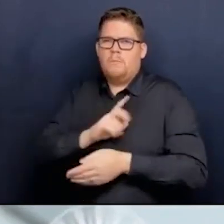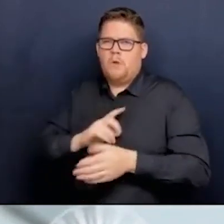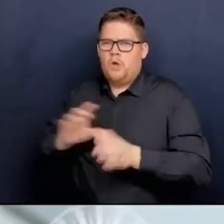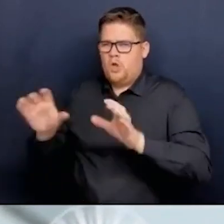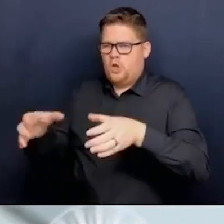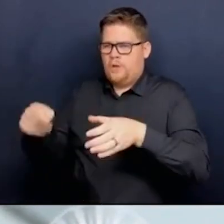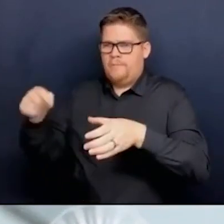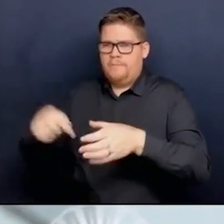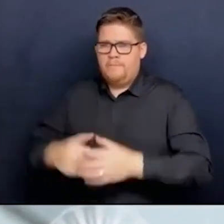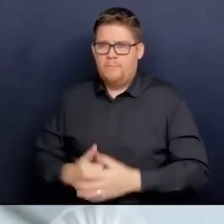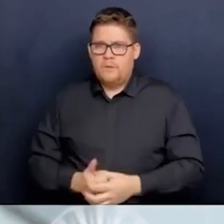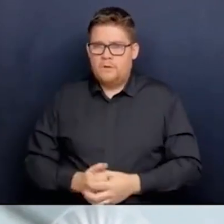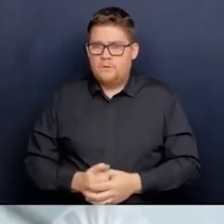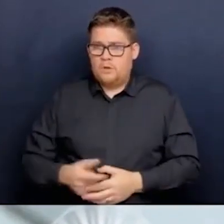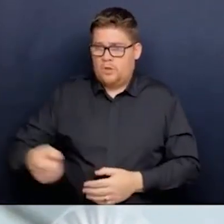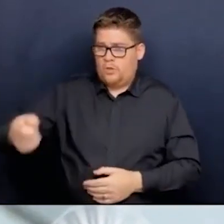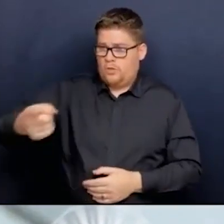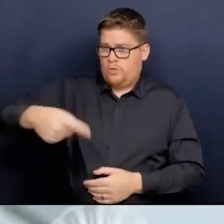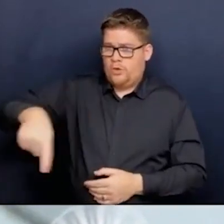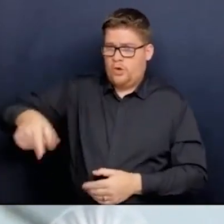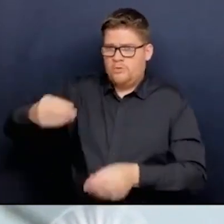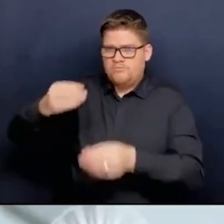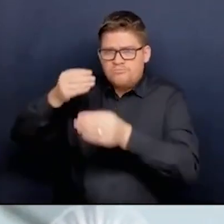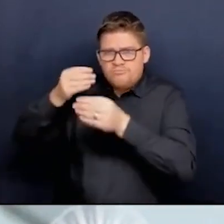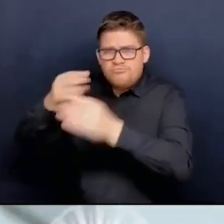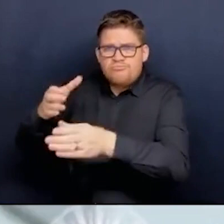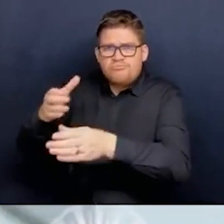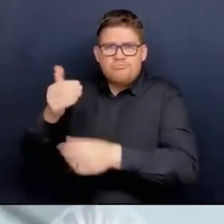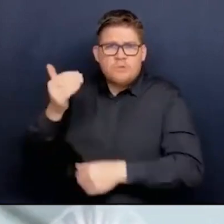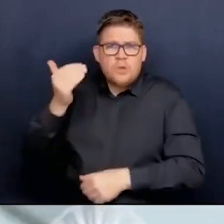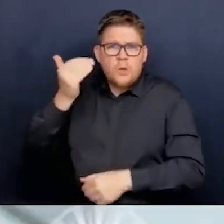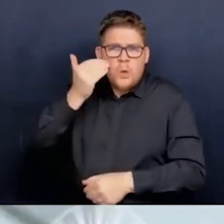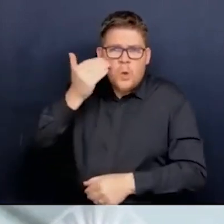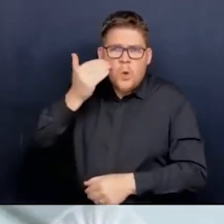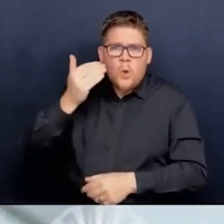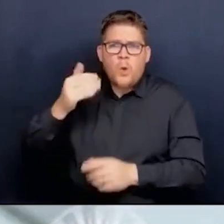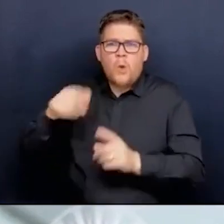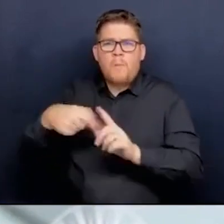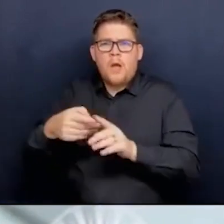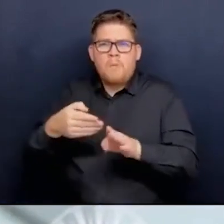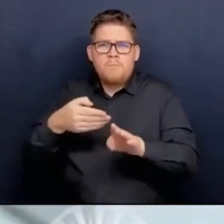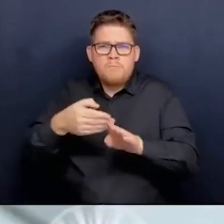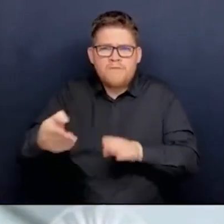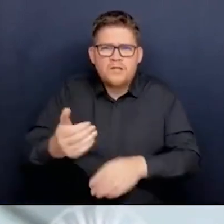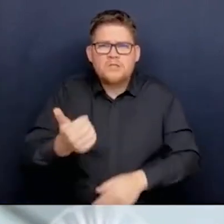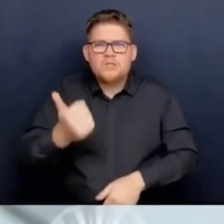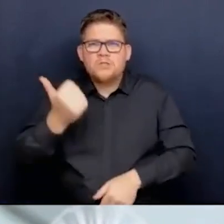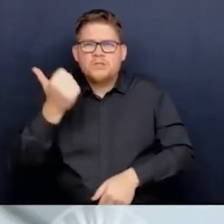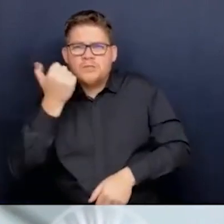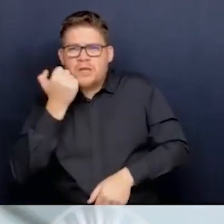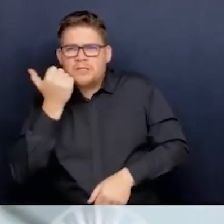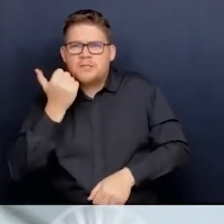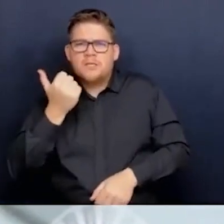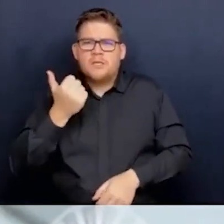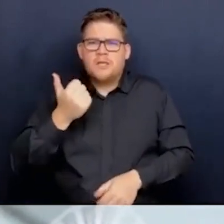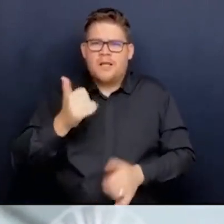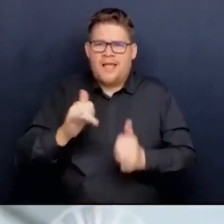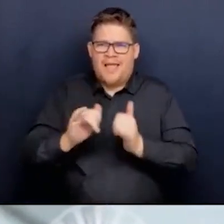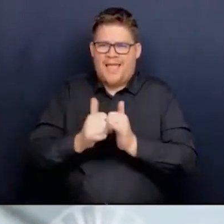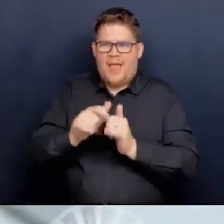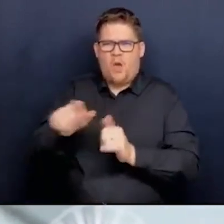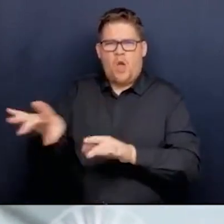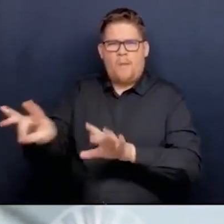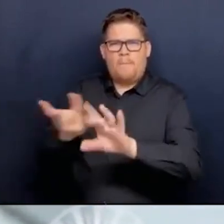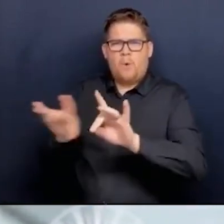in the industry with knowledge of the, of that particular profession, or would they be anyone? How do you select who's appointed?